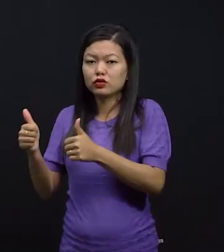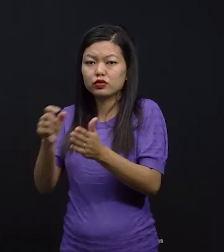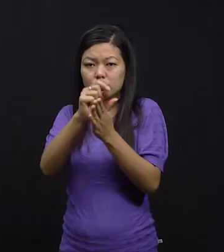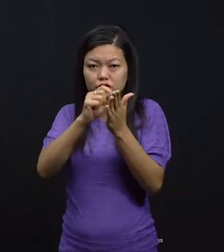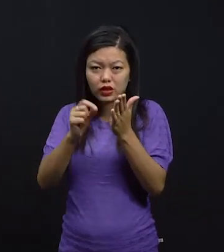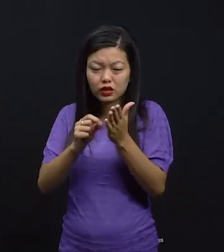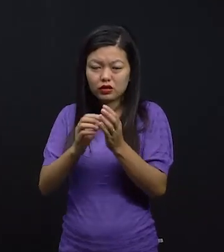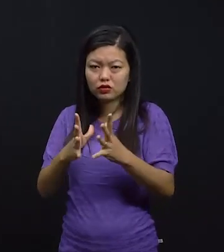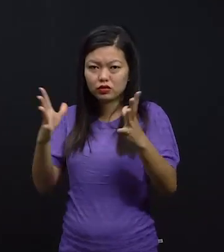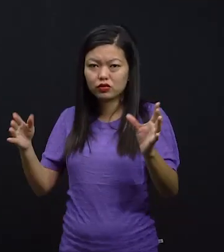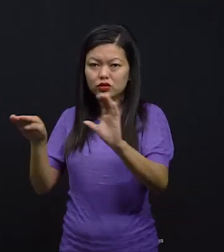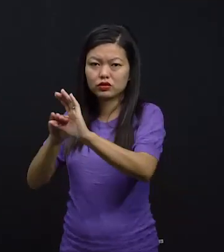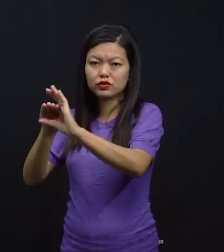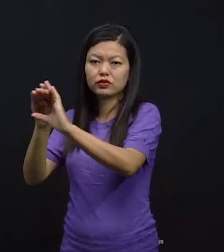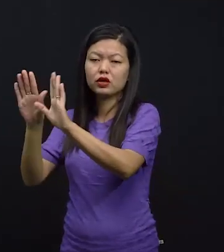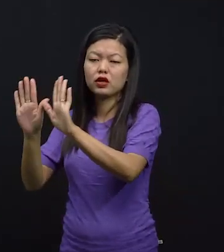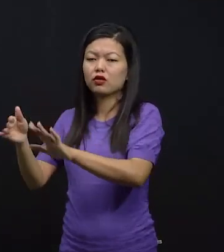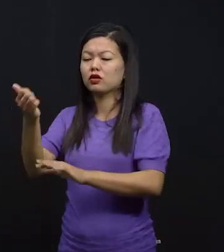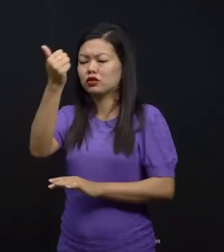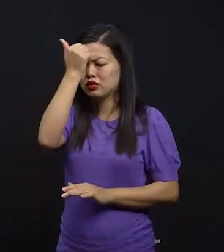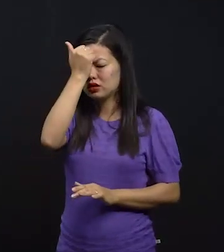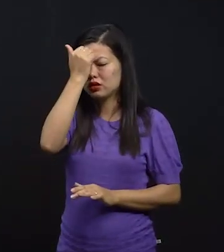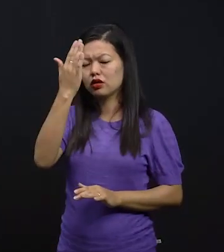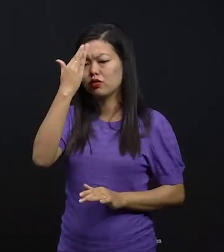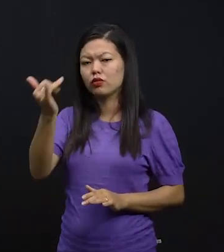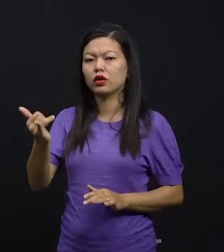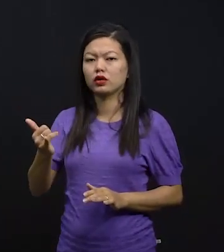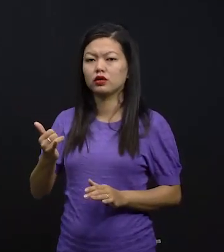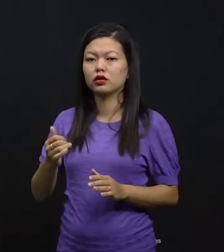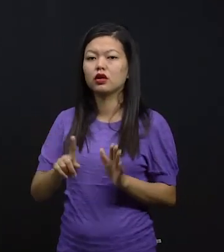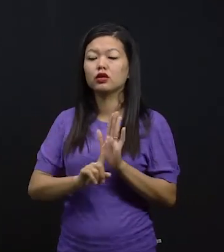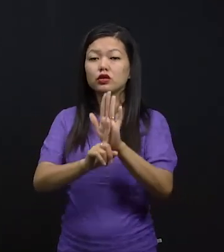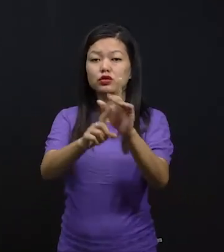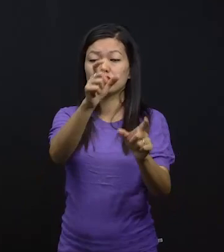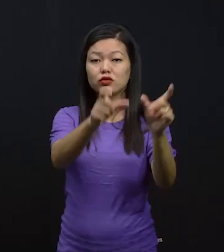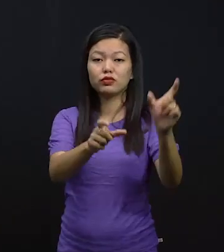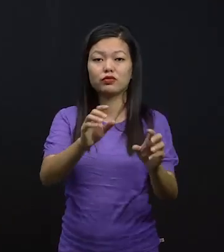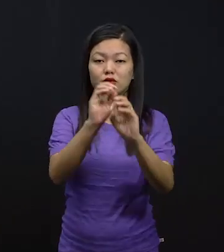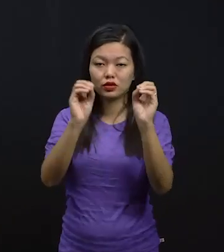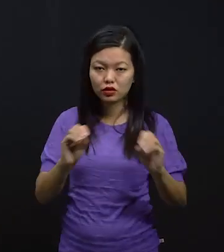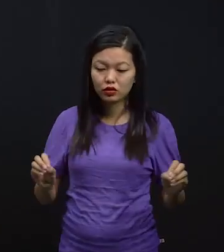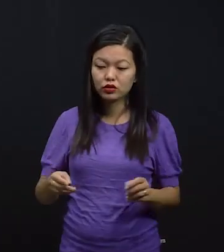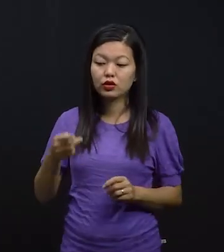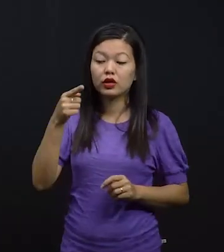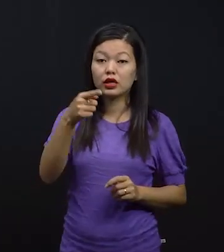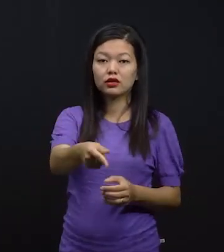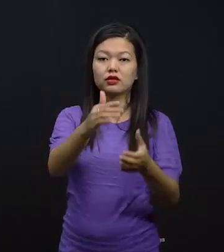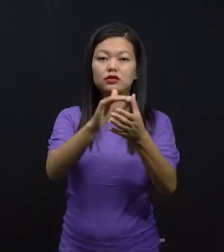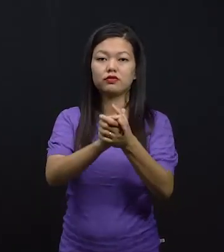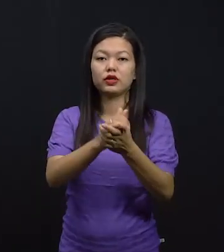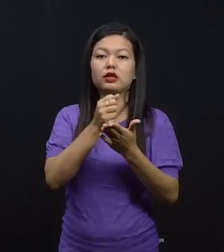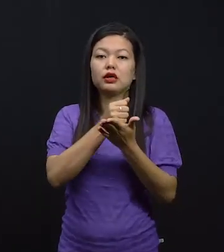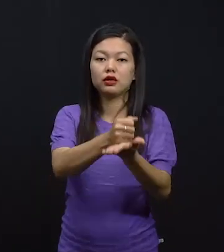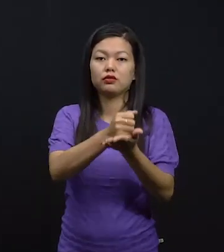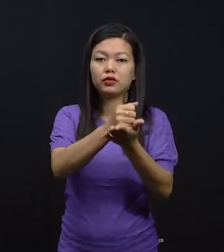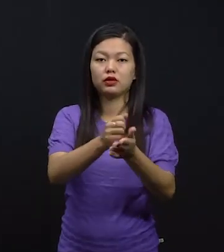on, when his works were published, people began to see the quality that he had in his writing, which was not known when he was